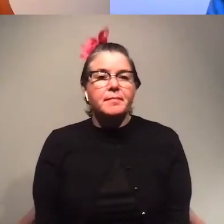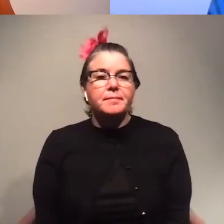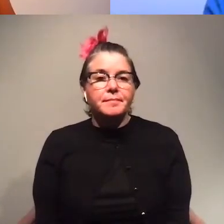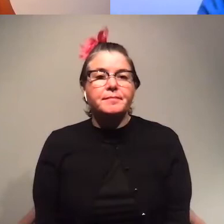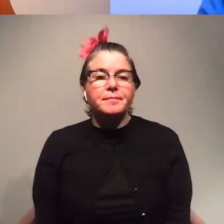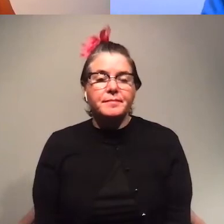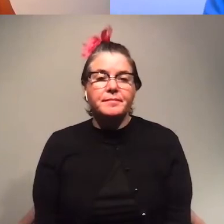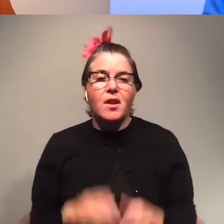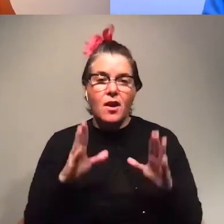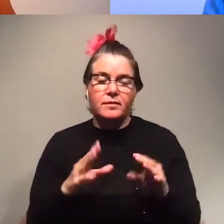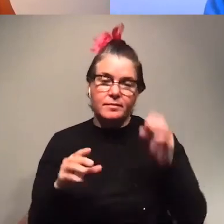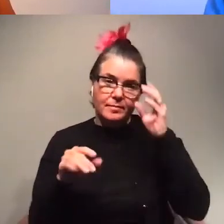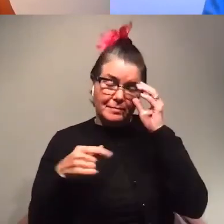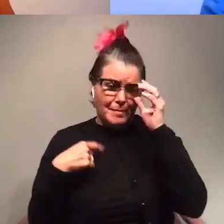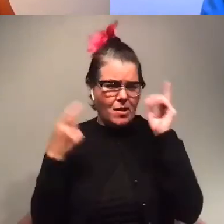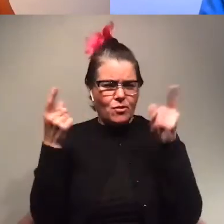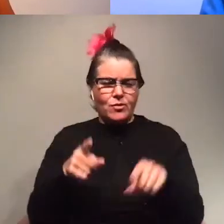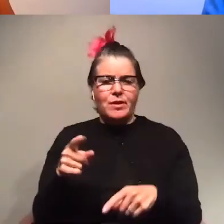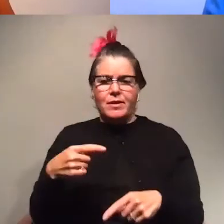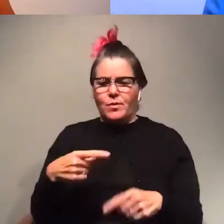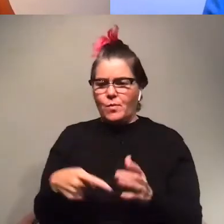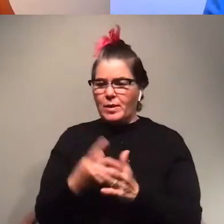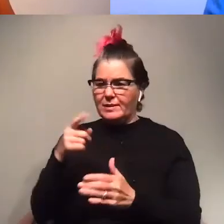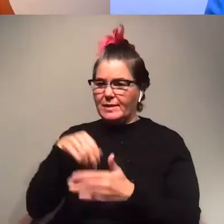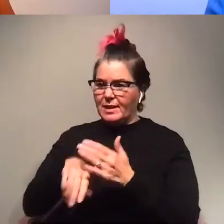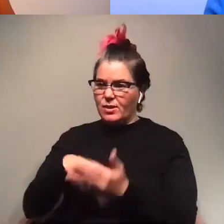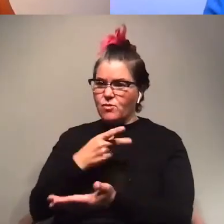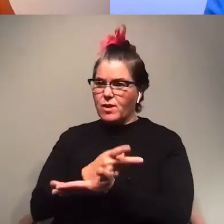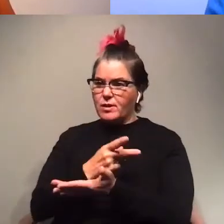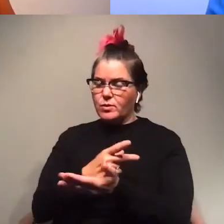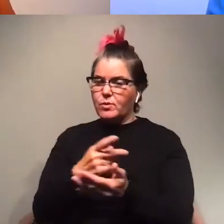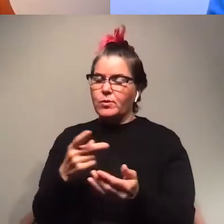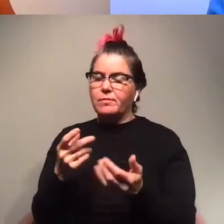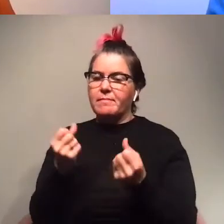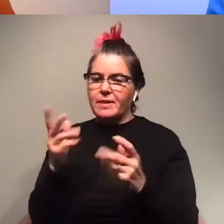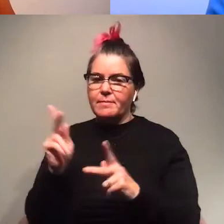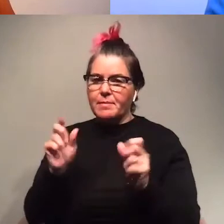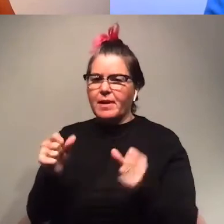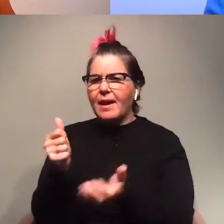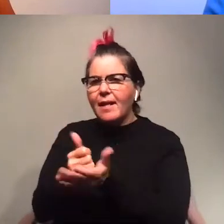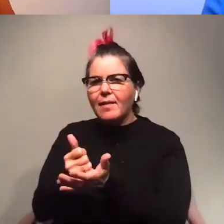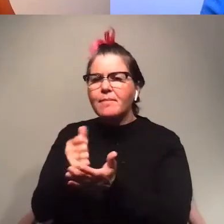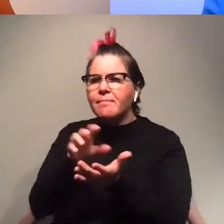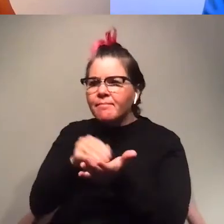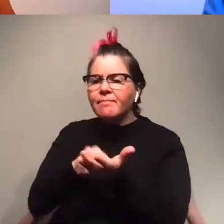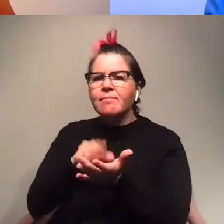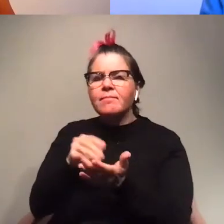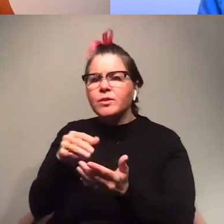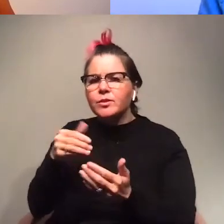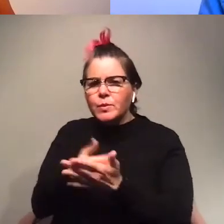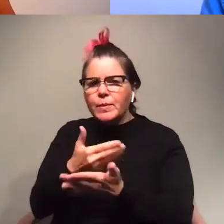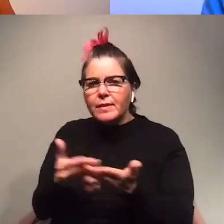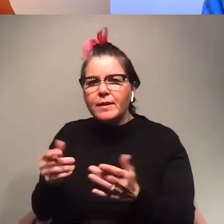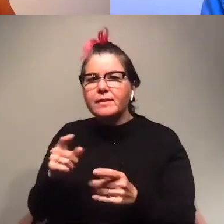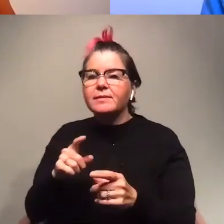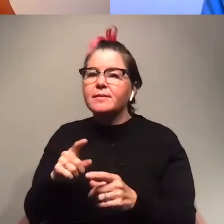awesome. Because I agree. I think, yeah, once you're in grad school, like there's lots of people hopefully that can help you and you can learn a lot of new things, but you really